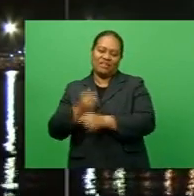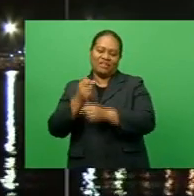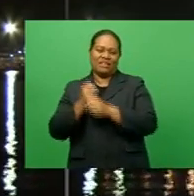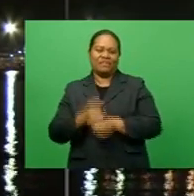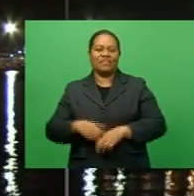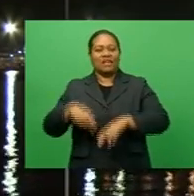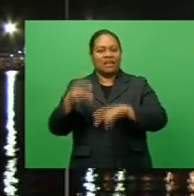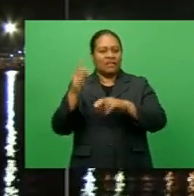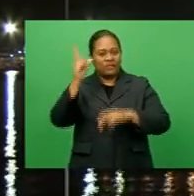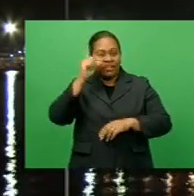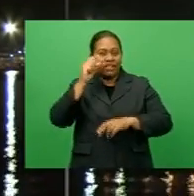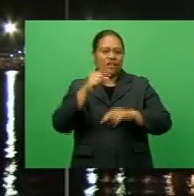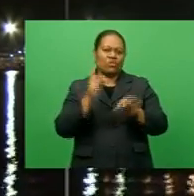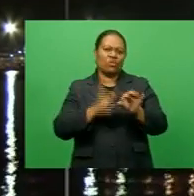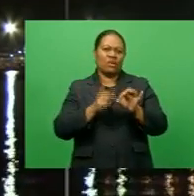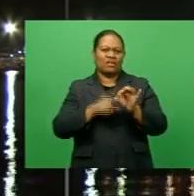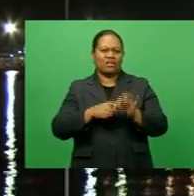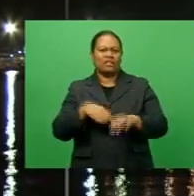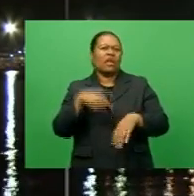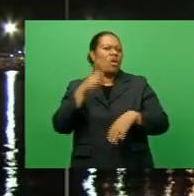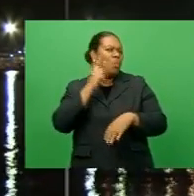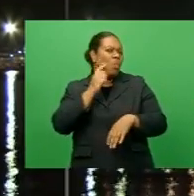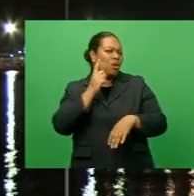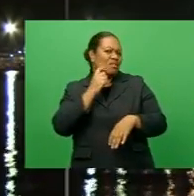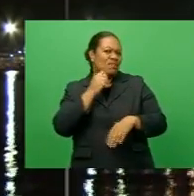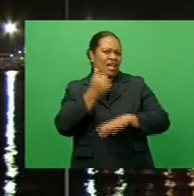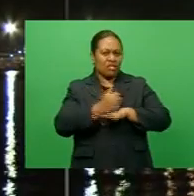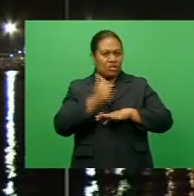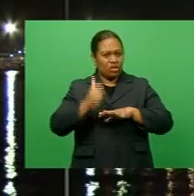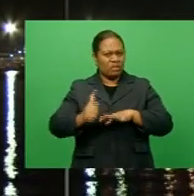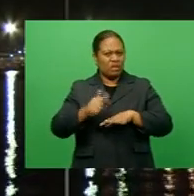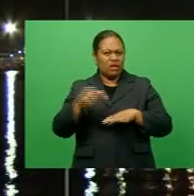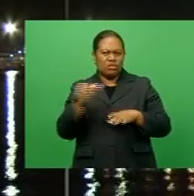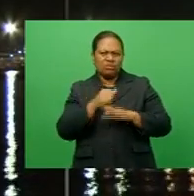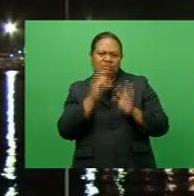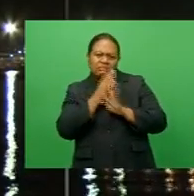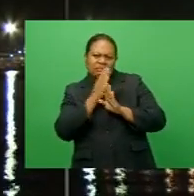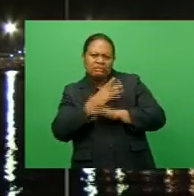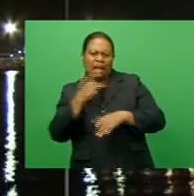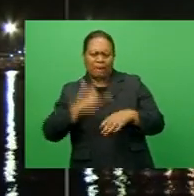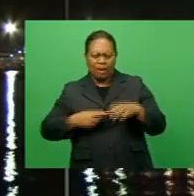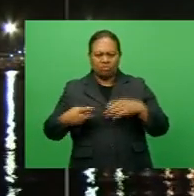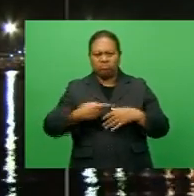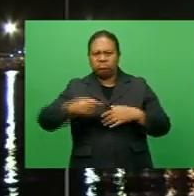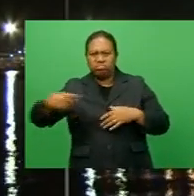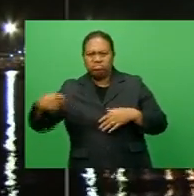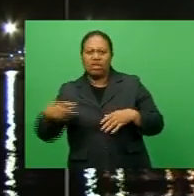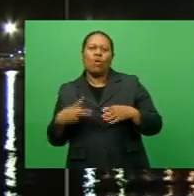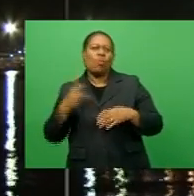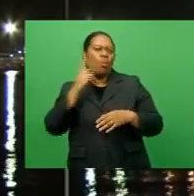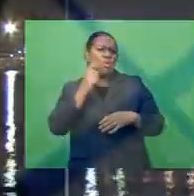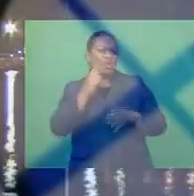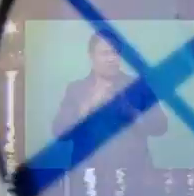Pulse, we asked, is Water Authority of Fiji being too secretive about the water cuts happening around the